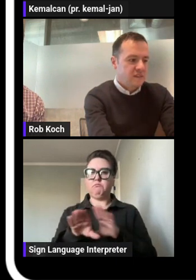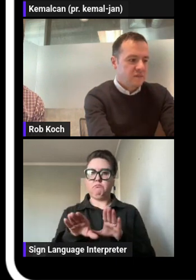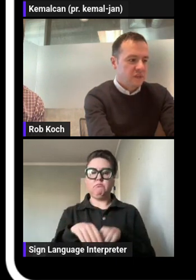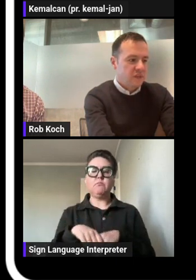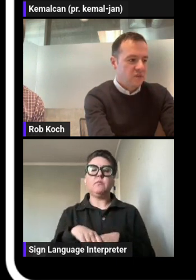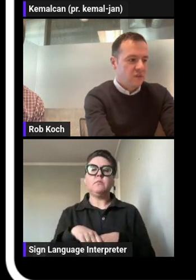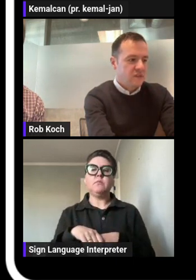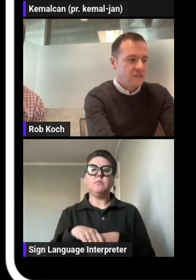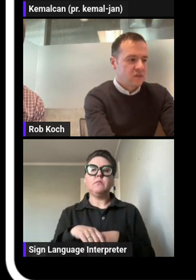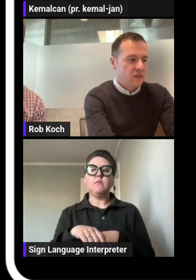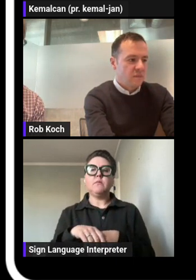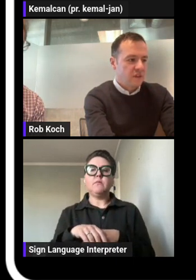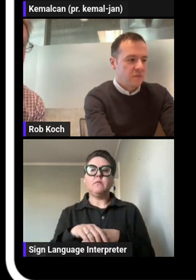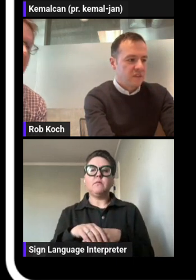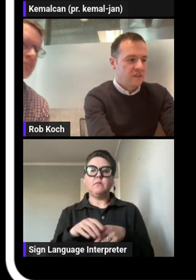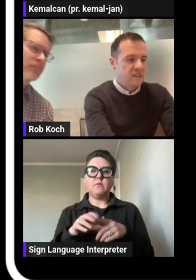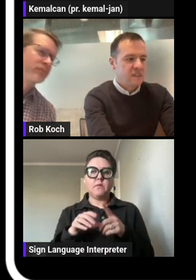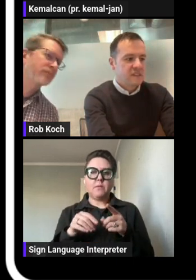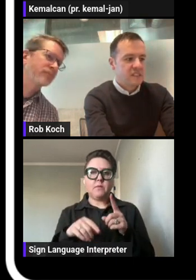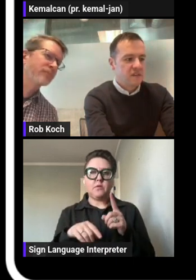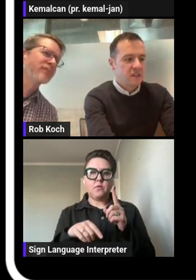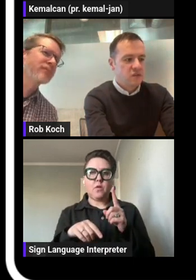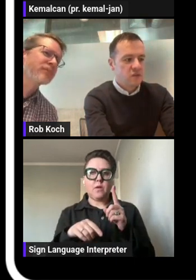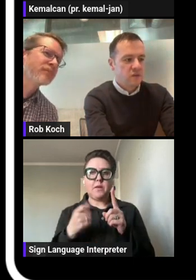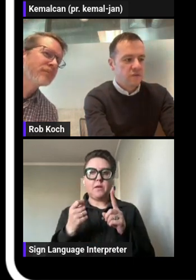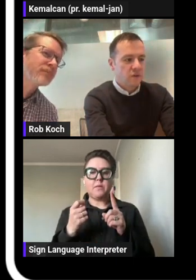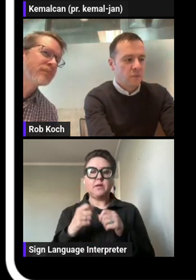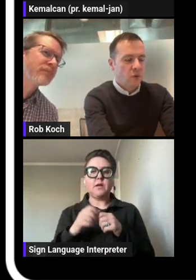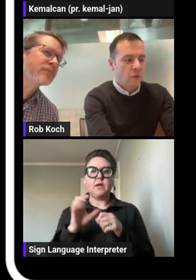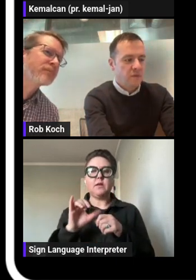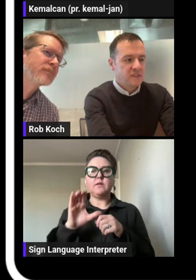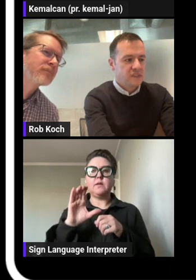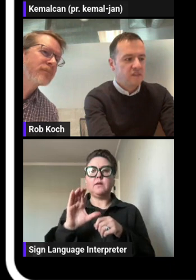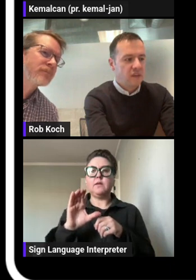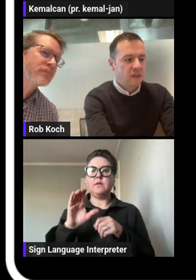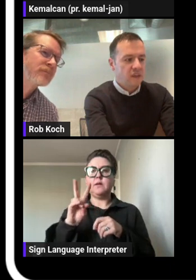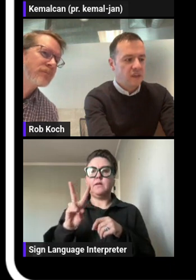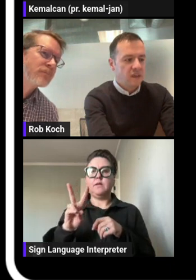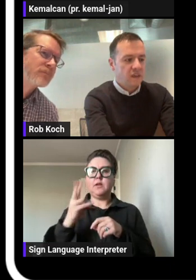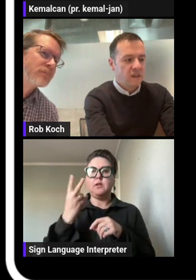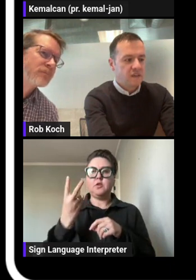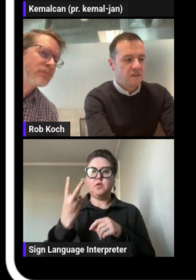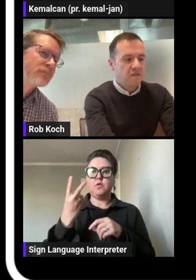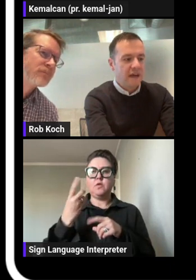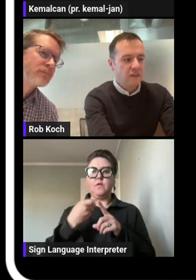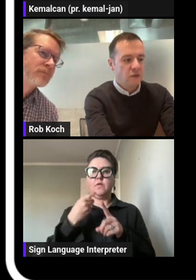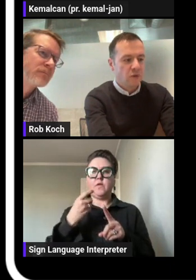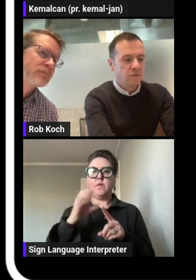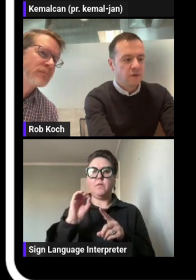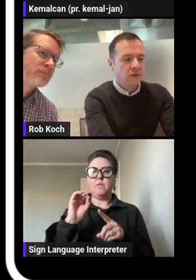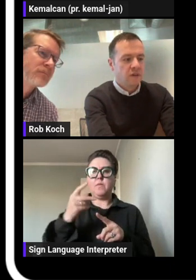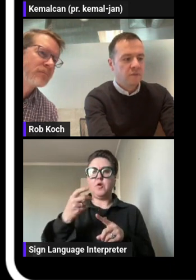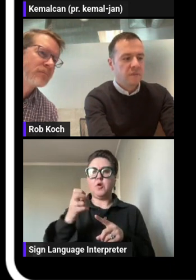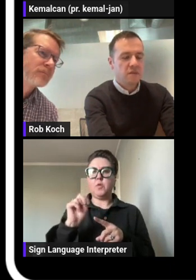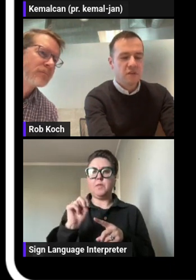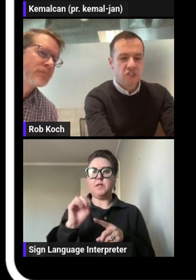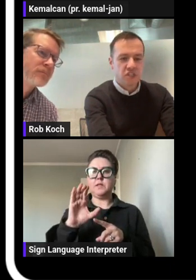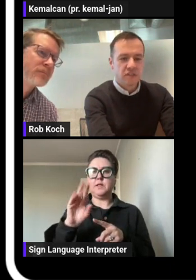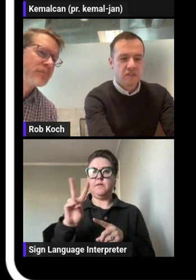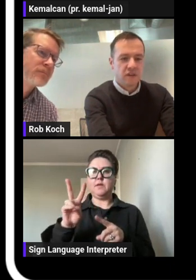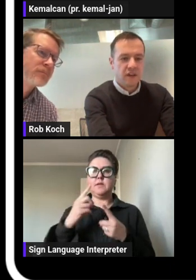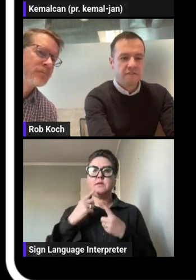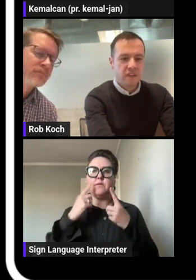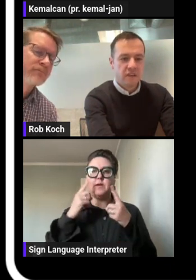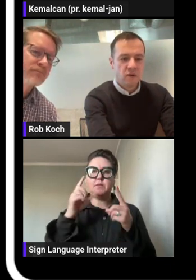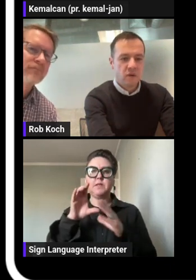This I'm gonna scroll up a little bit. This CV2 from OpenCV is a very well-known